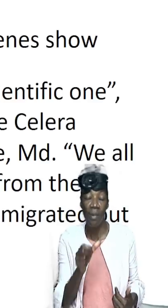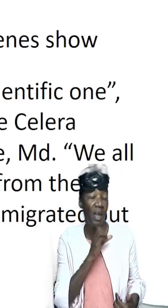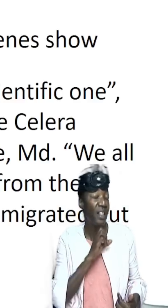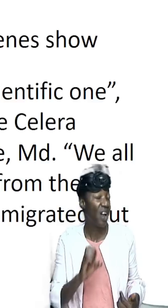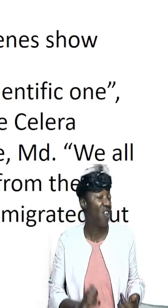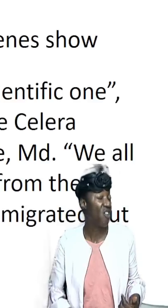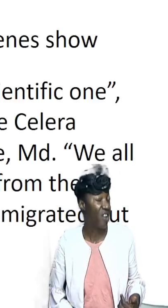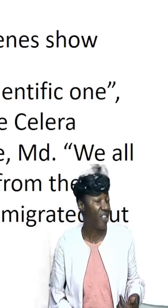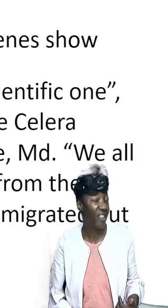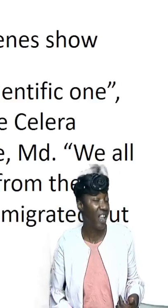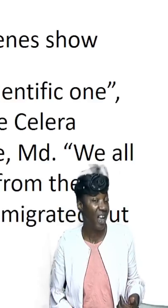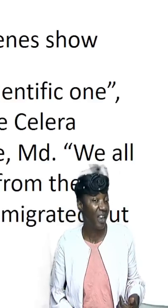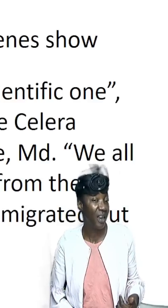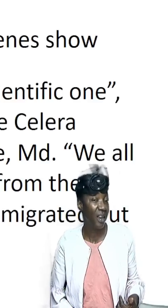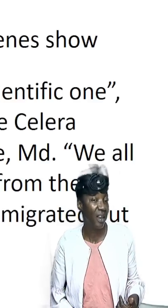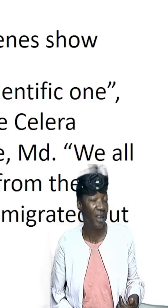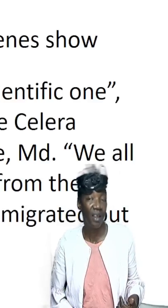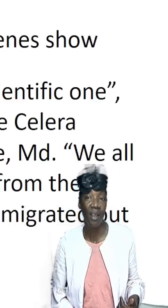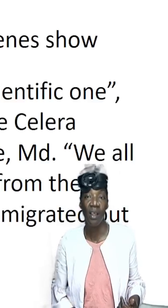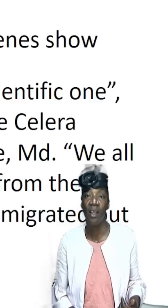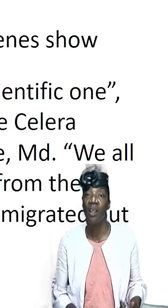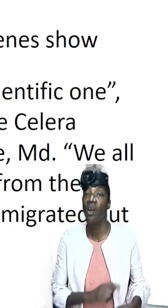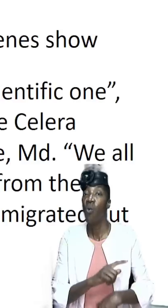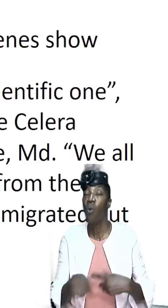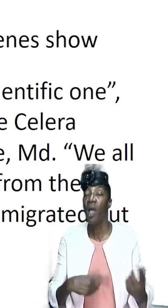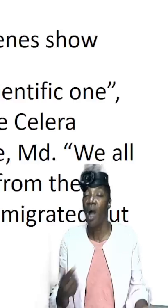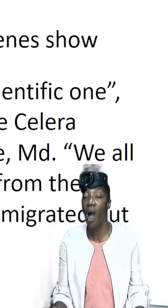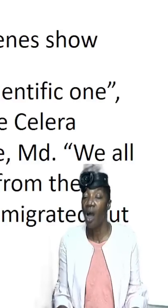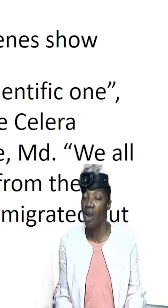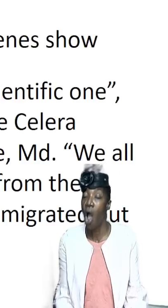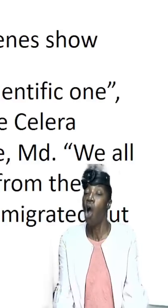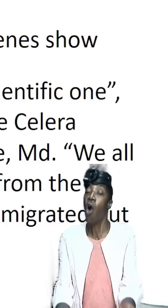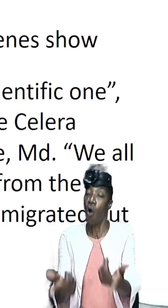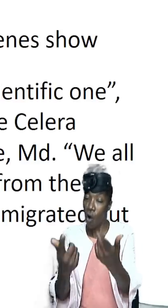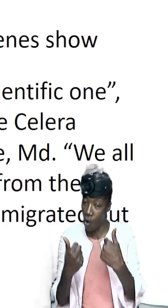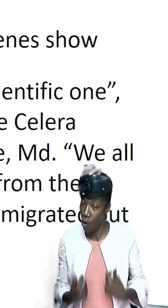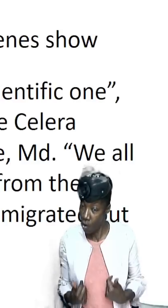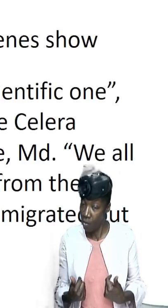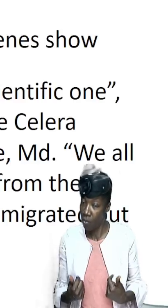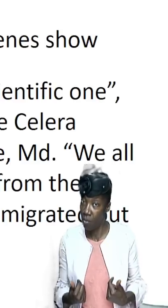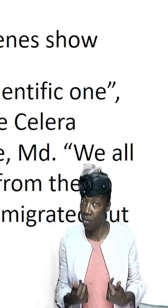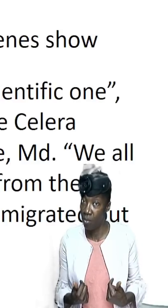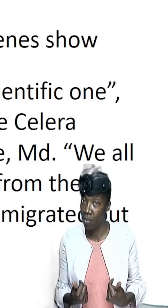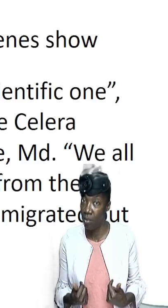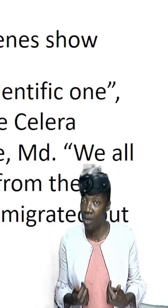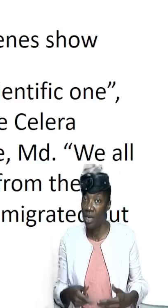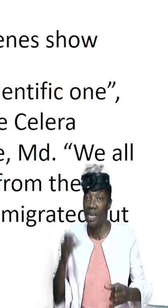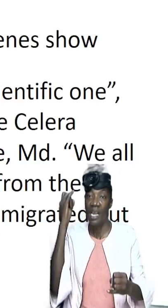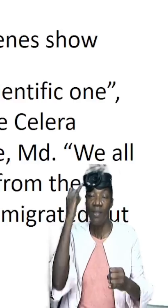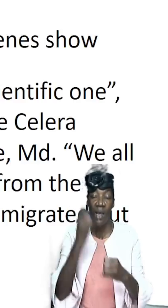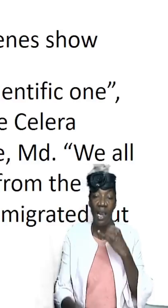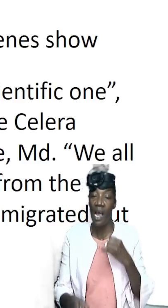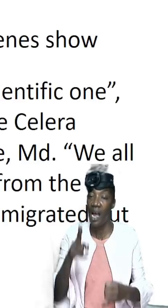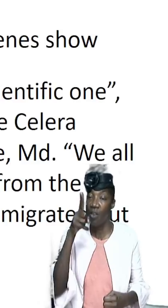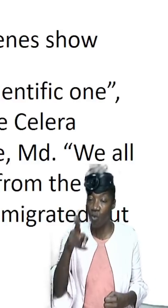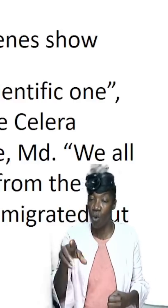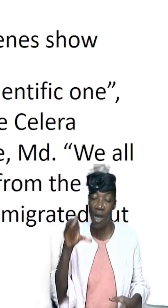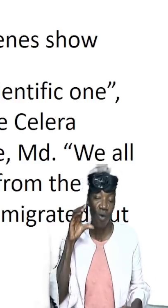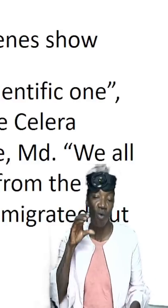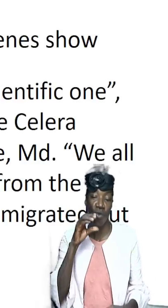in evolution. So don't watch that. He said, we all evolved in the last